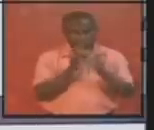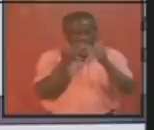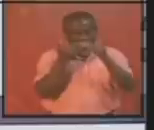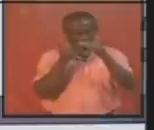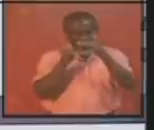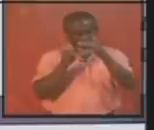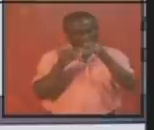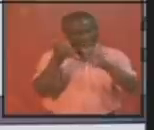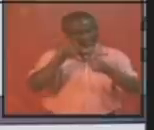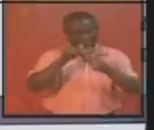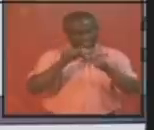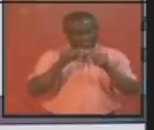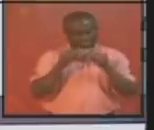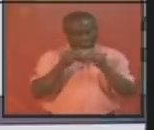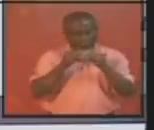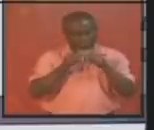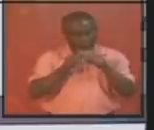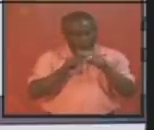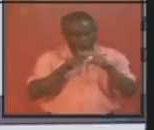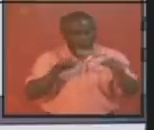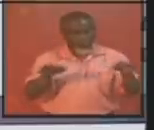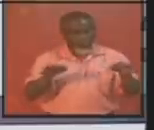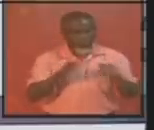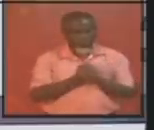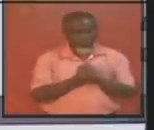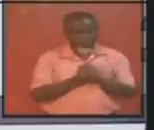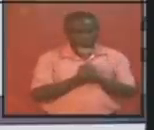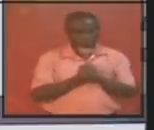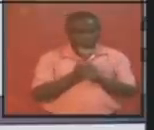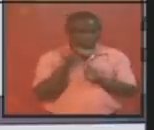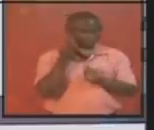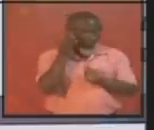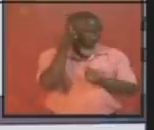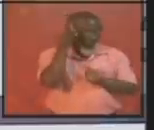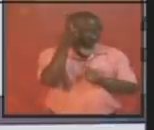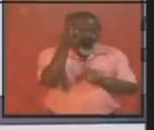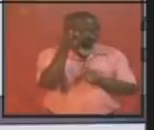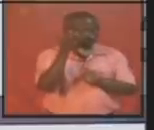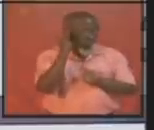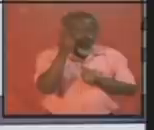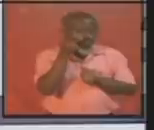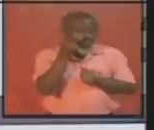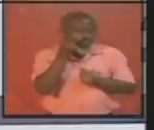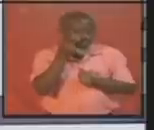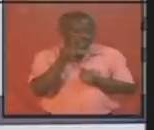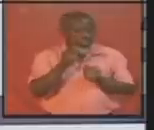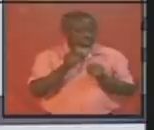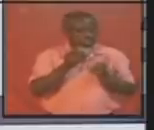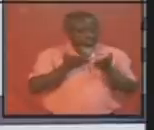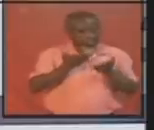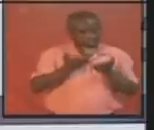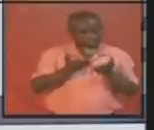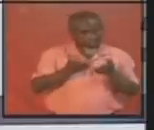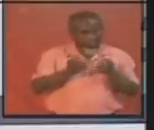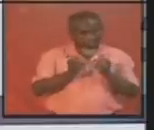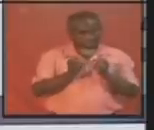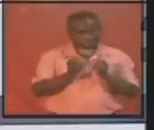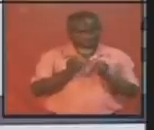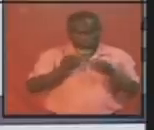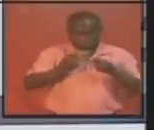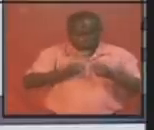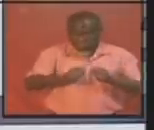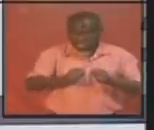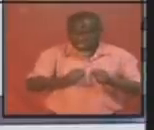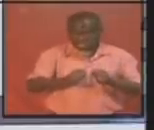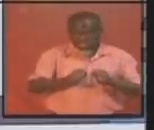this historical period, years down the road, when we look back, we will see that the approaches that have been taken have